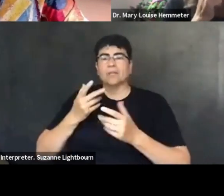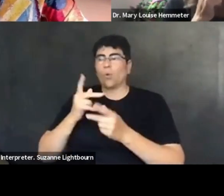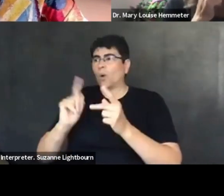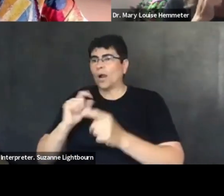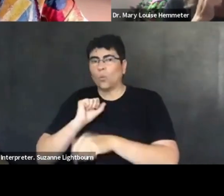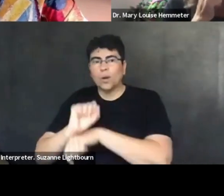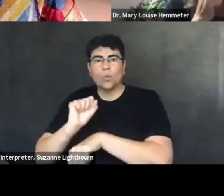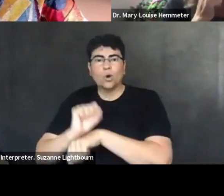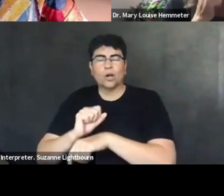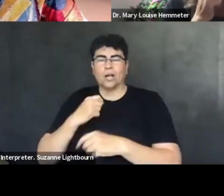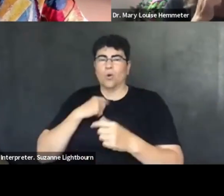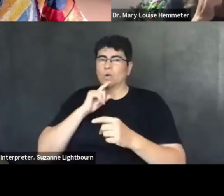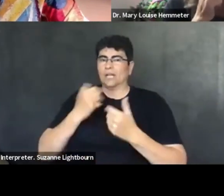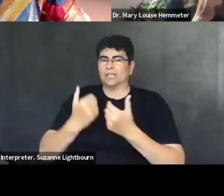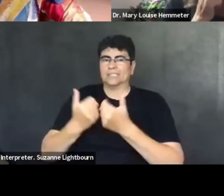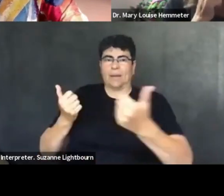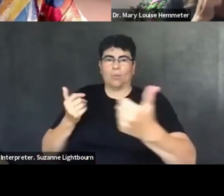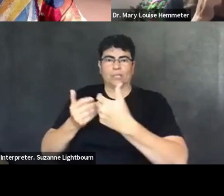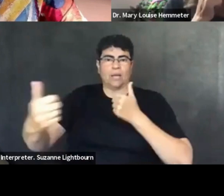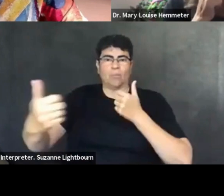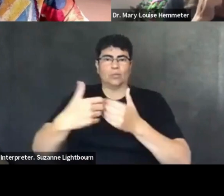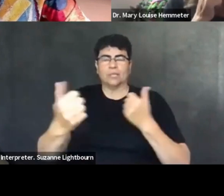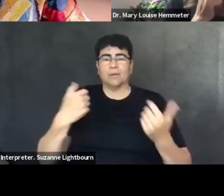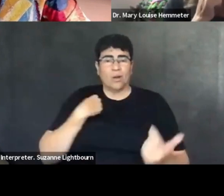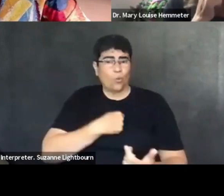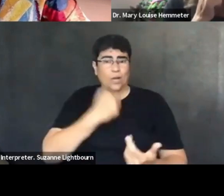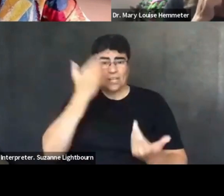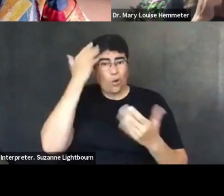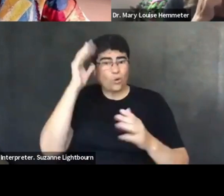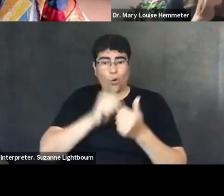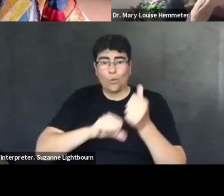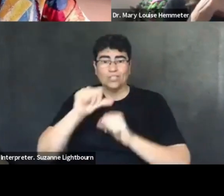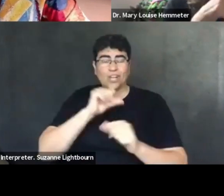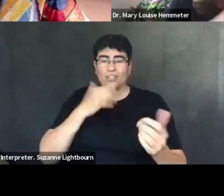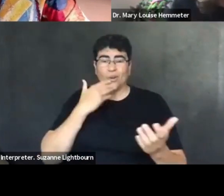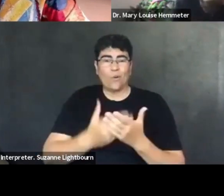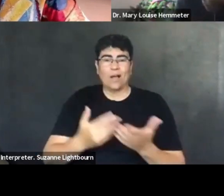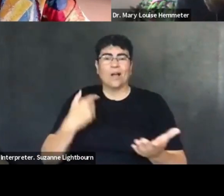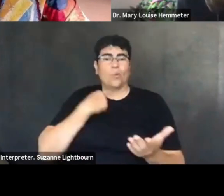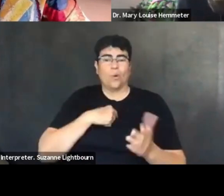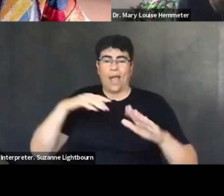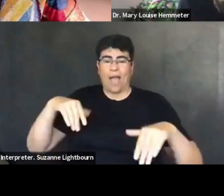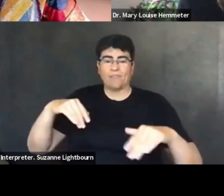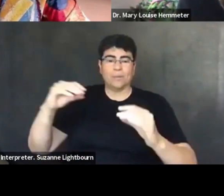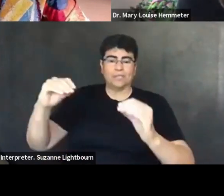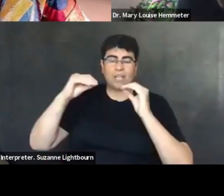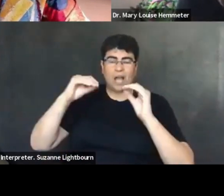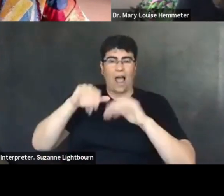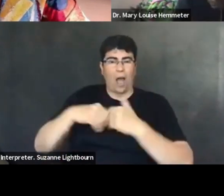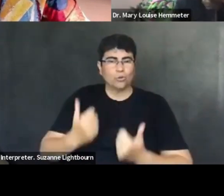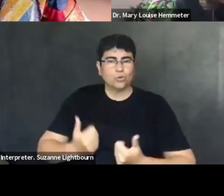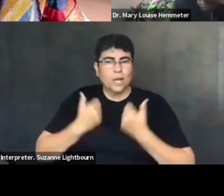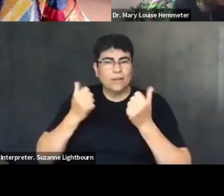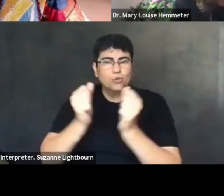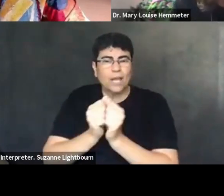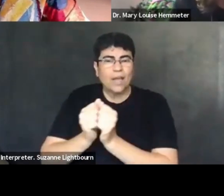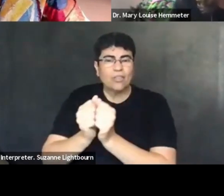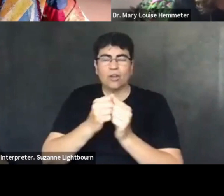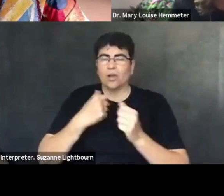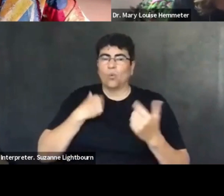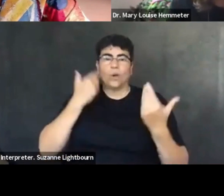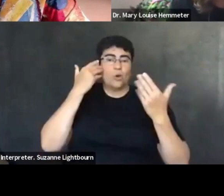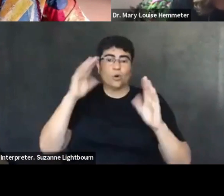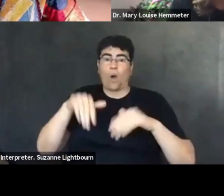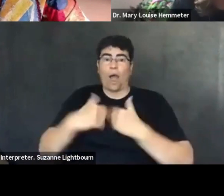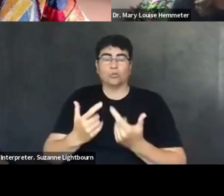than ever before. We don't know each other very well. We've not been taught how to live together. We don't know